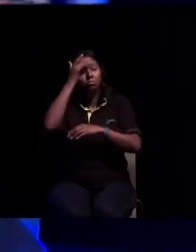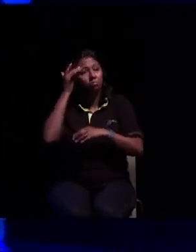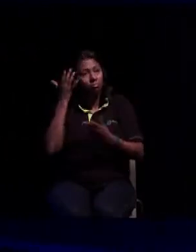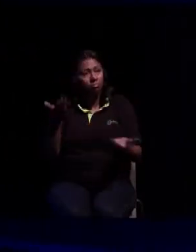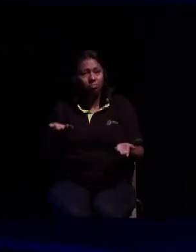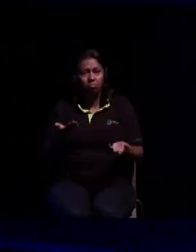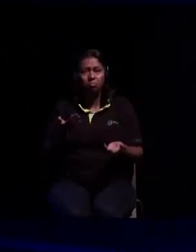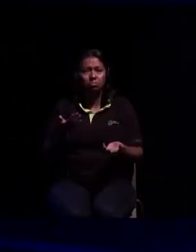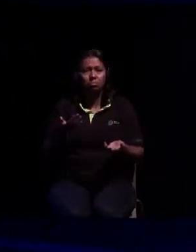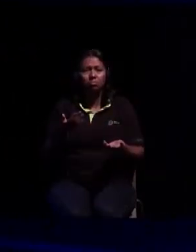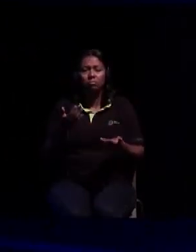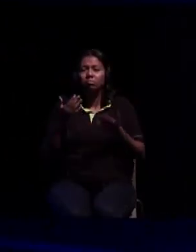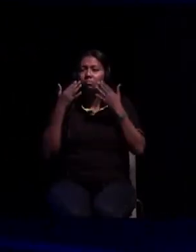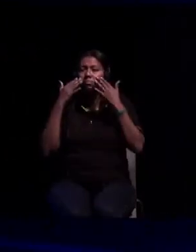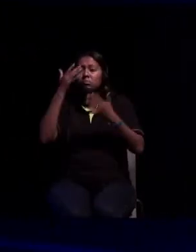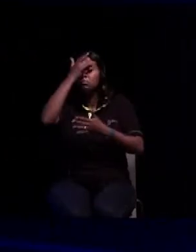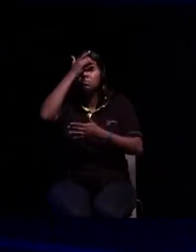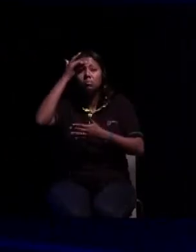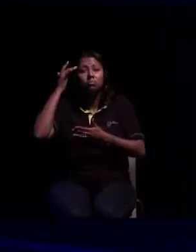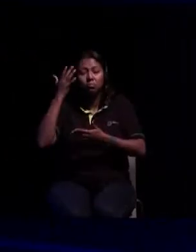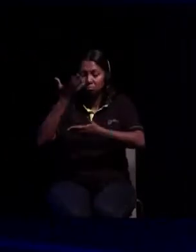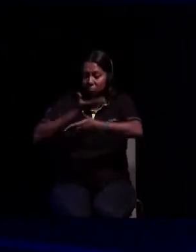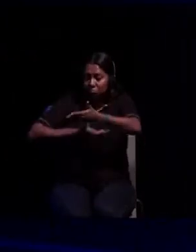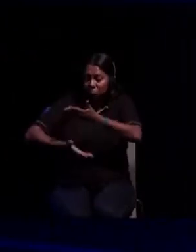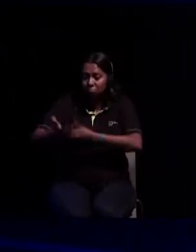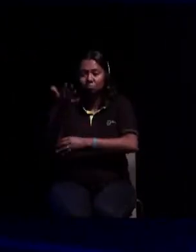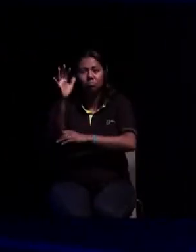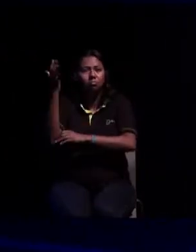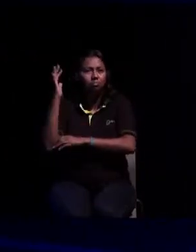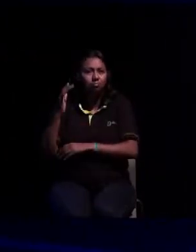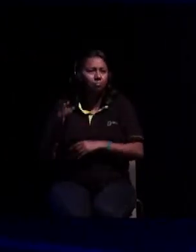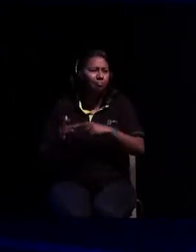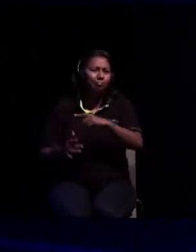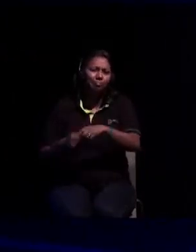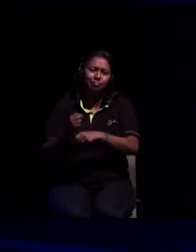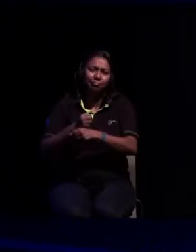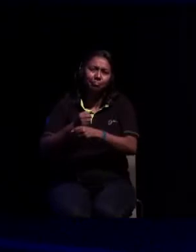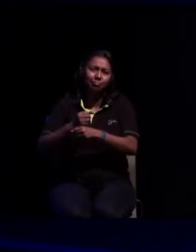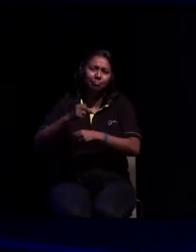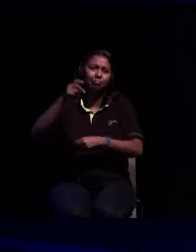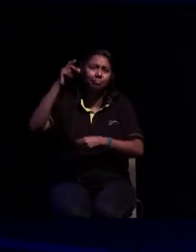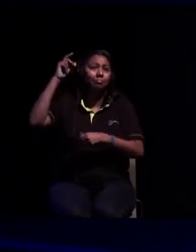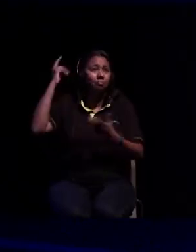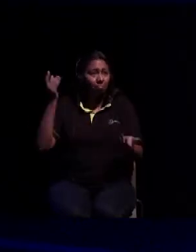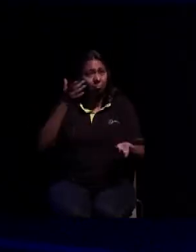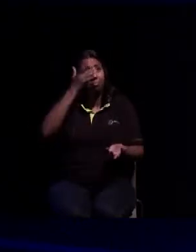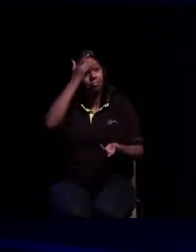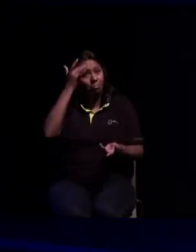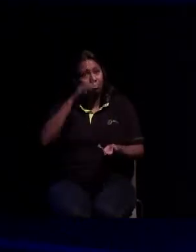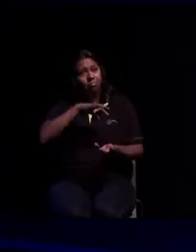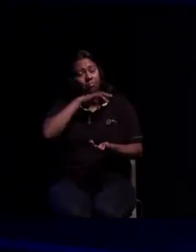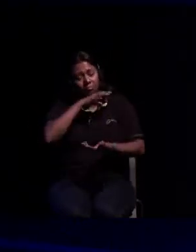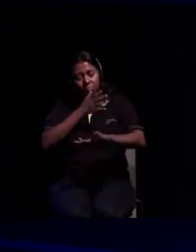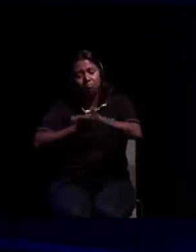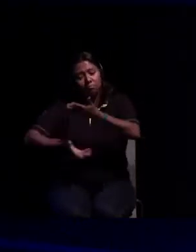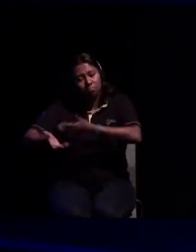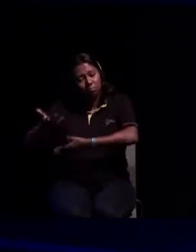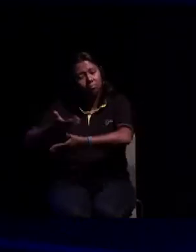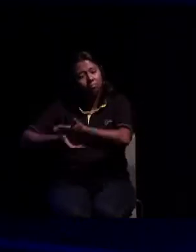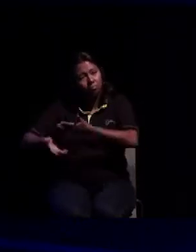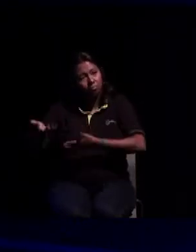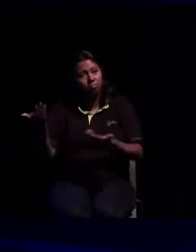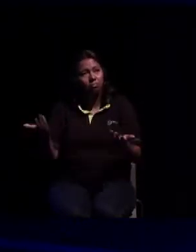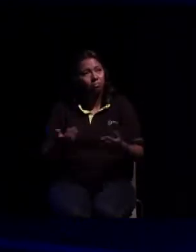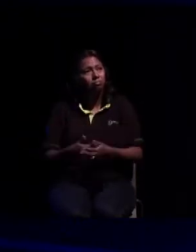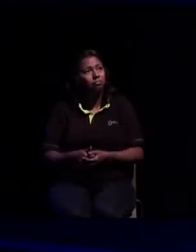stories that have been handed down for thousands of years through the community. And they tell you about how people should live together and how they should live with the environment